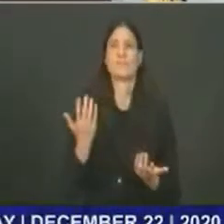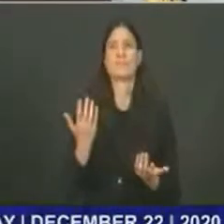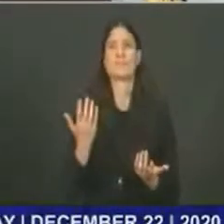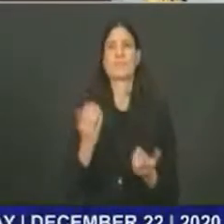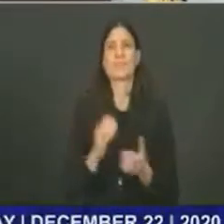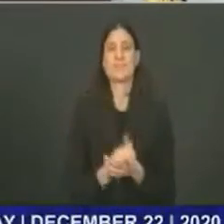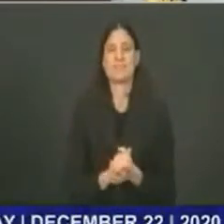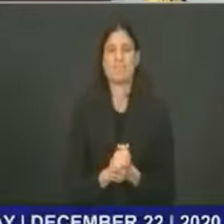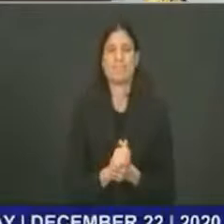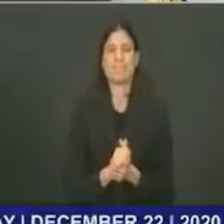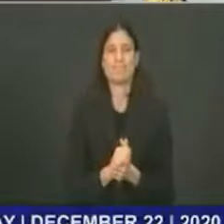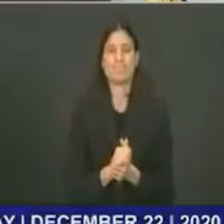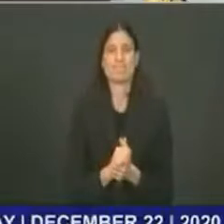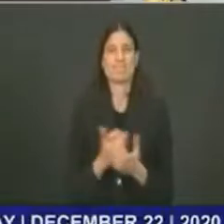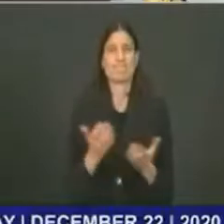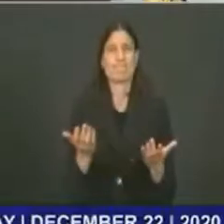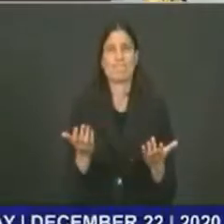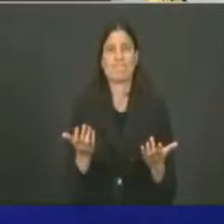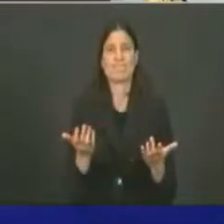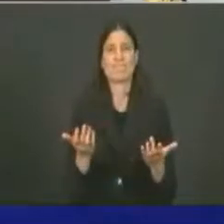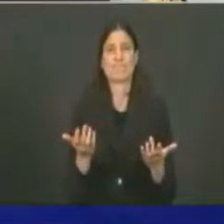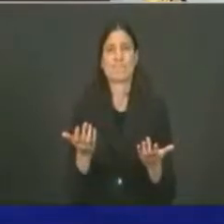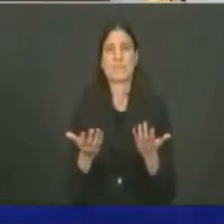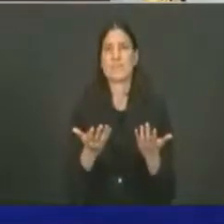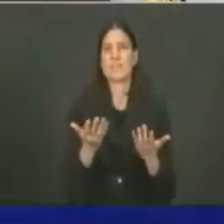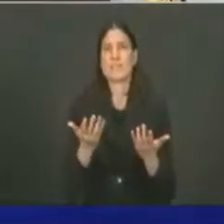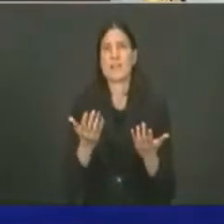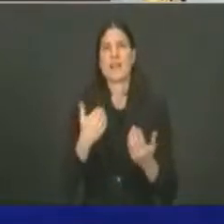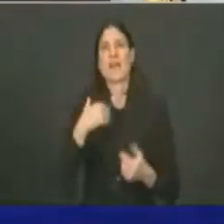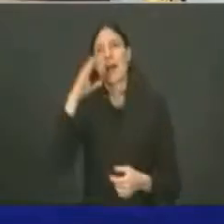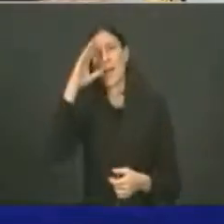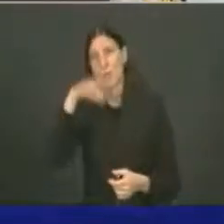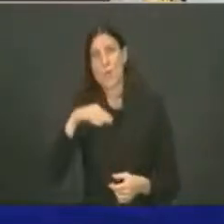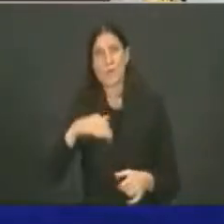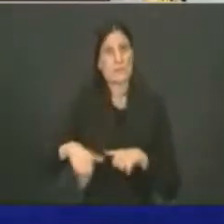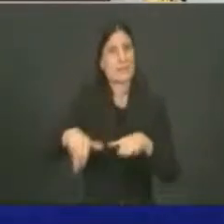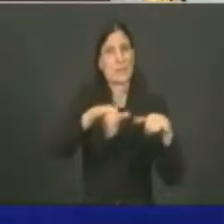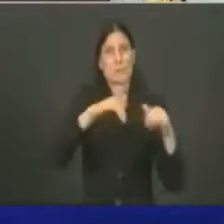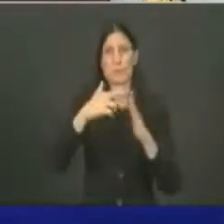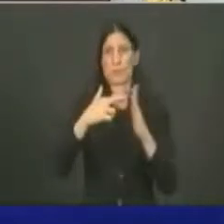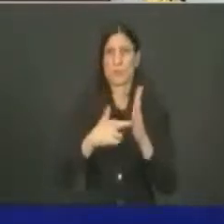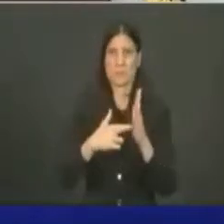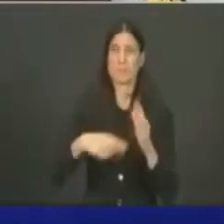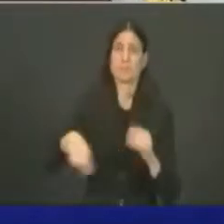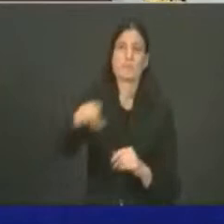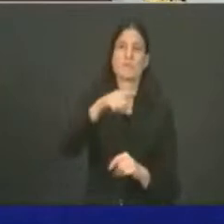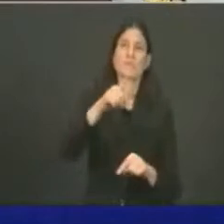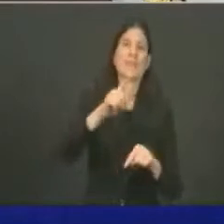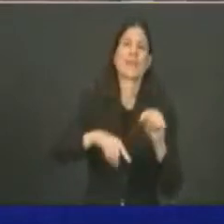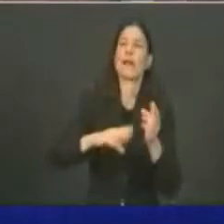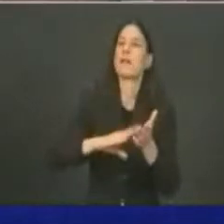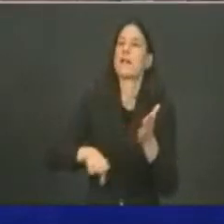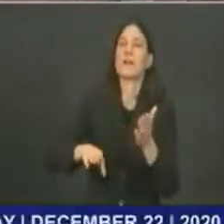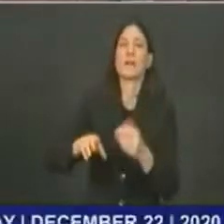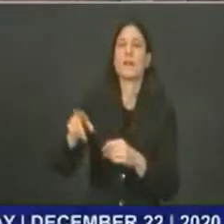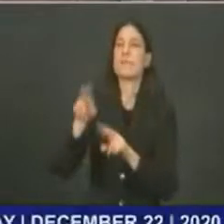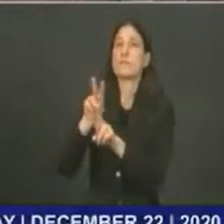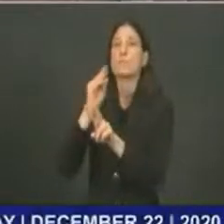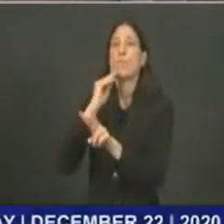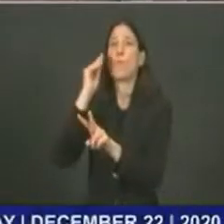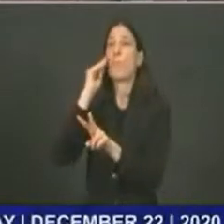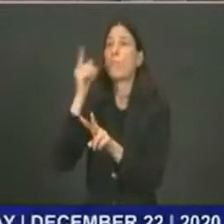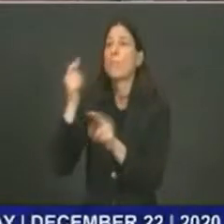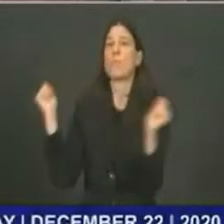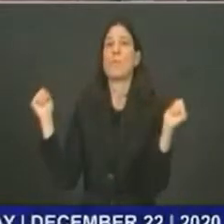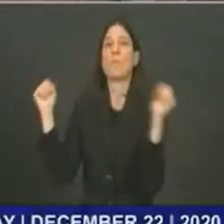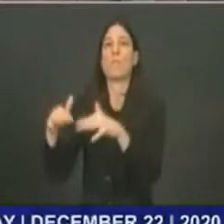thing I've said about myself. We all got to follow the same rules, and we can't excuse anyone to break the rules. Dr.